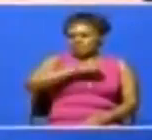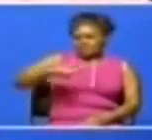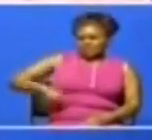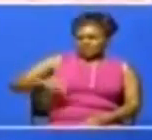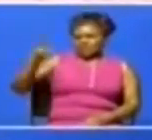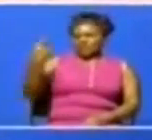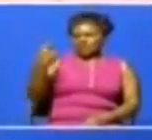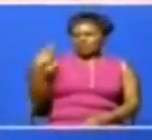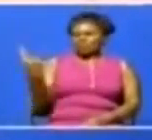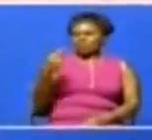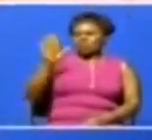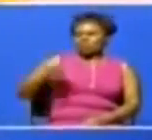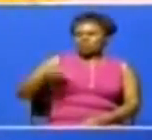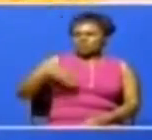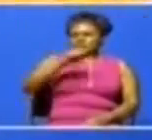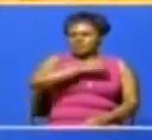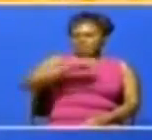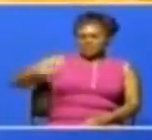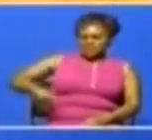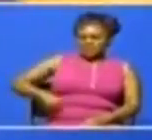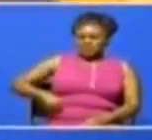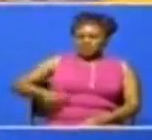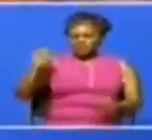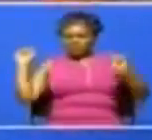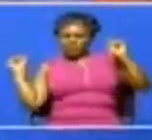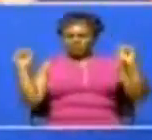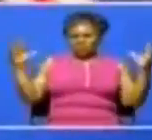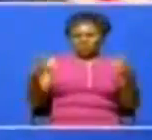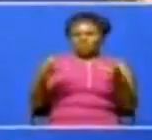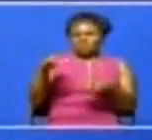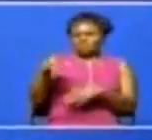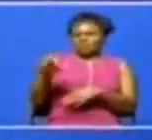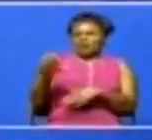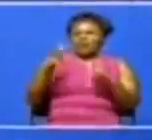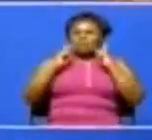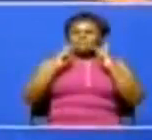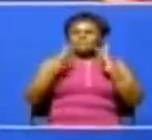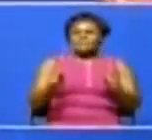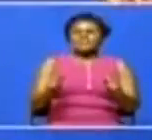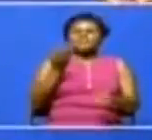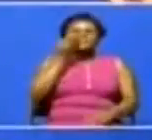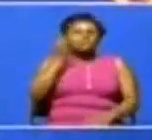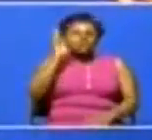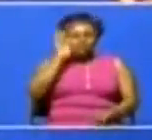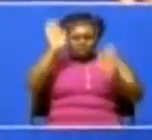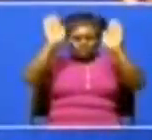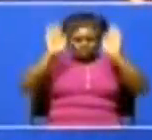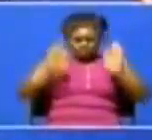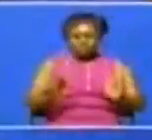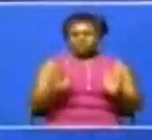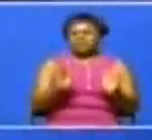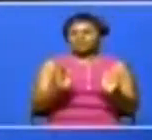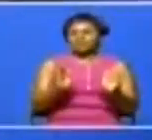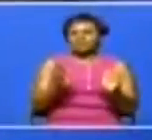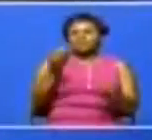and the only elected female senator from the pastoralist community, said peace and cohesion in Isiolo was of utmost importance.